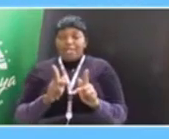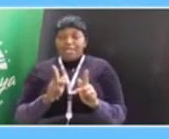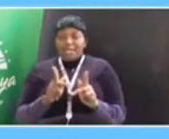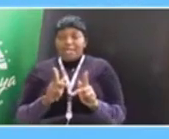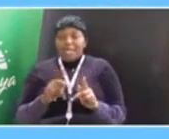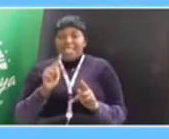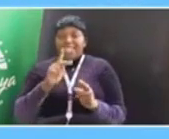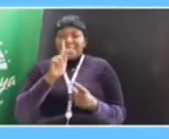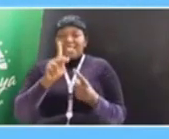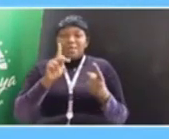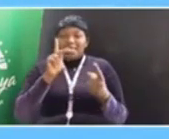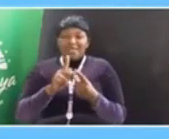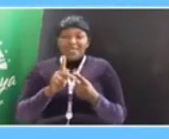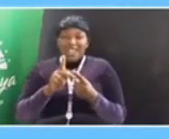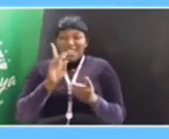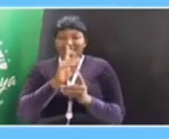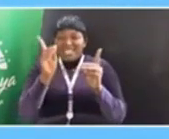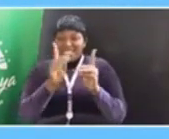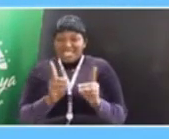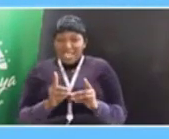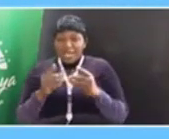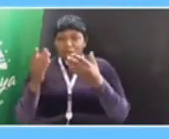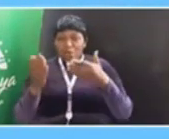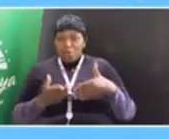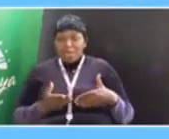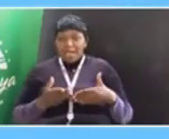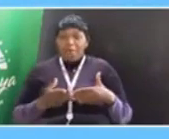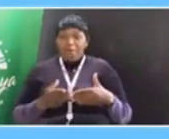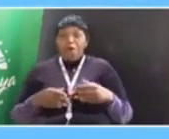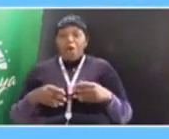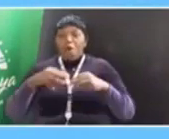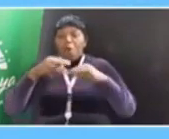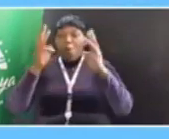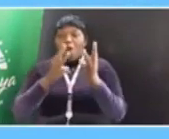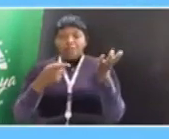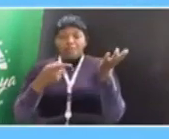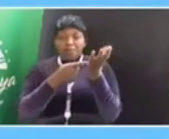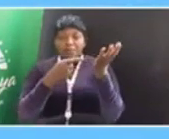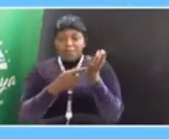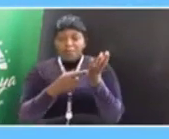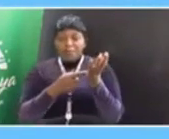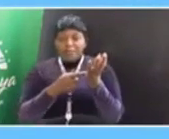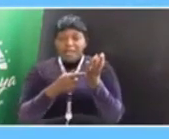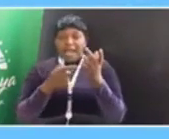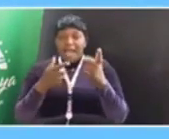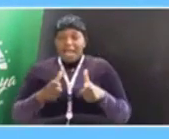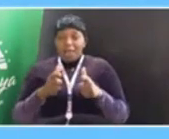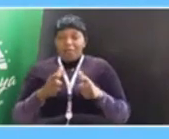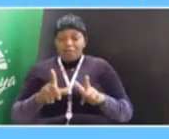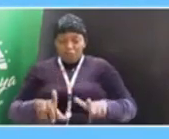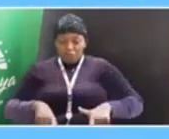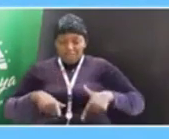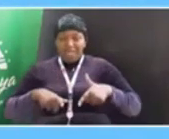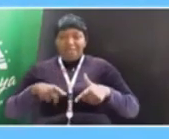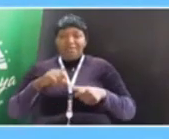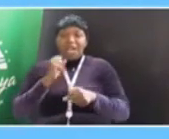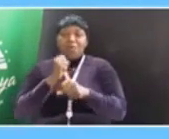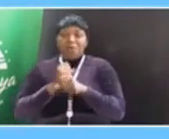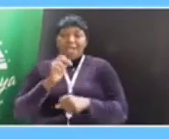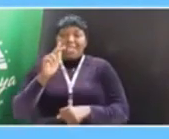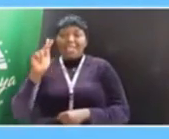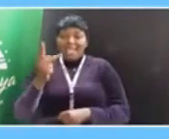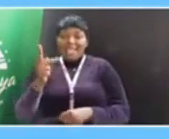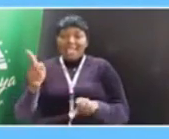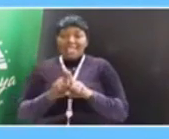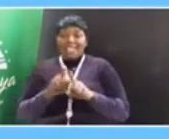specifically designed to welcome global digital professionals, allowing them to live and work in Kenya while